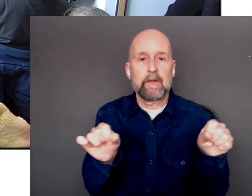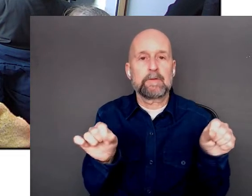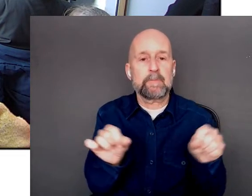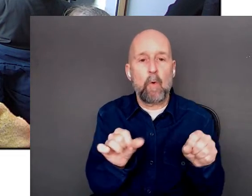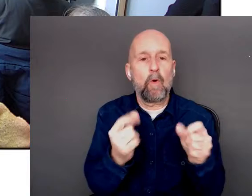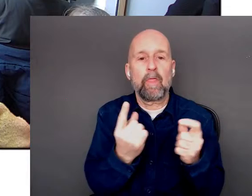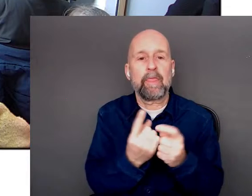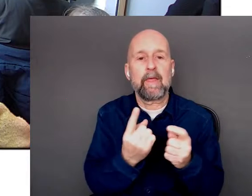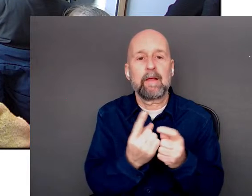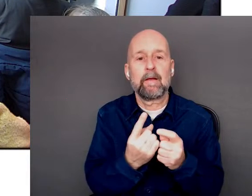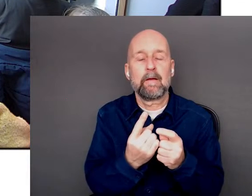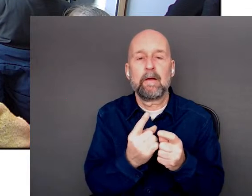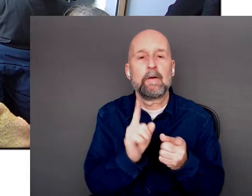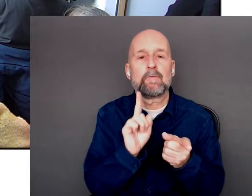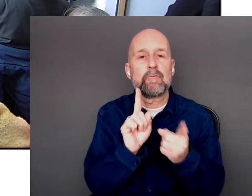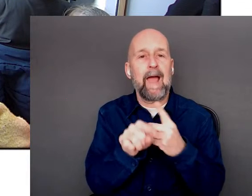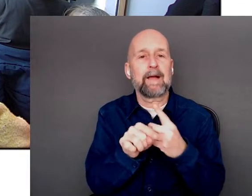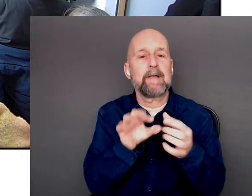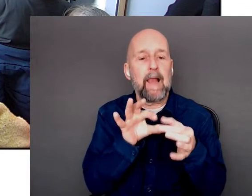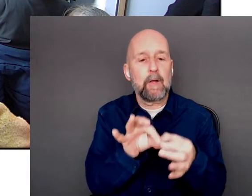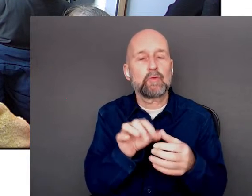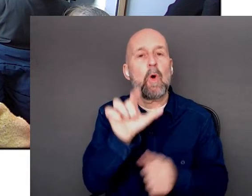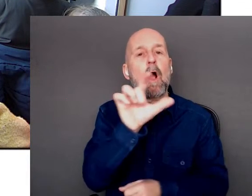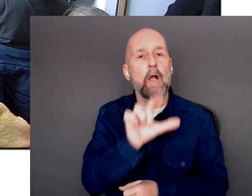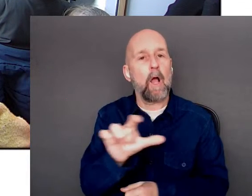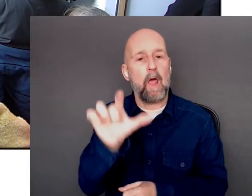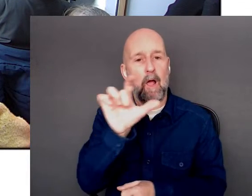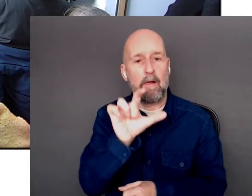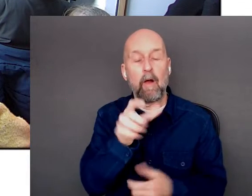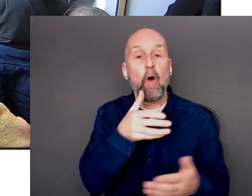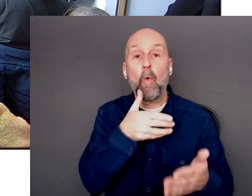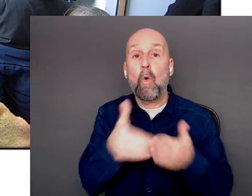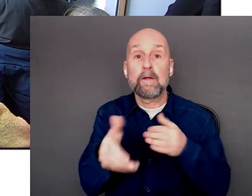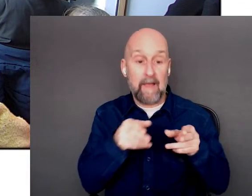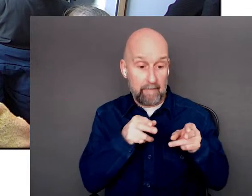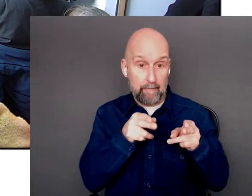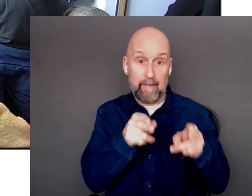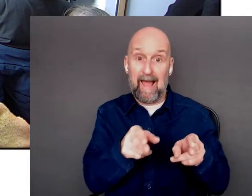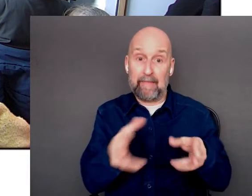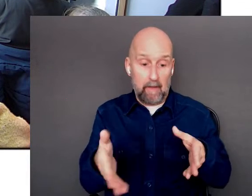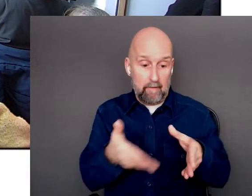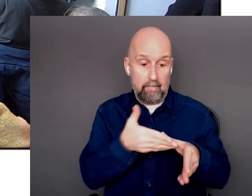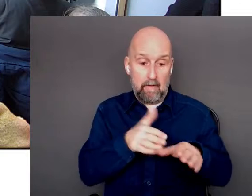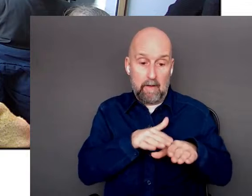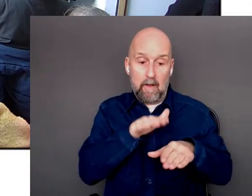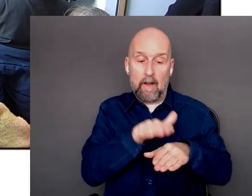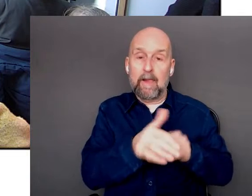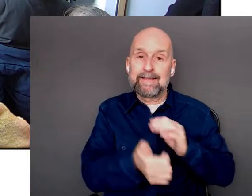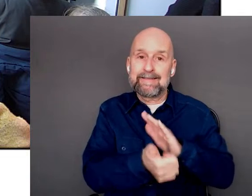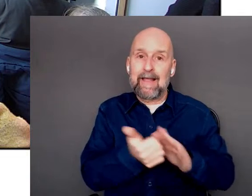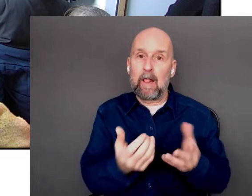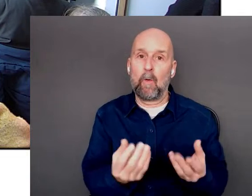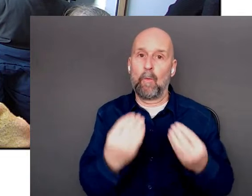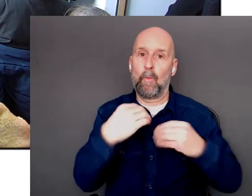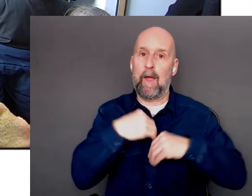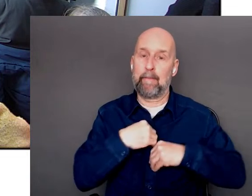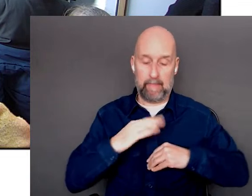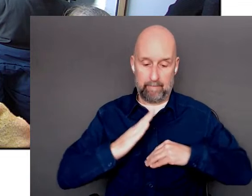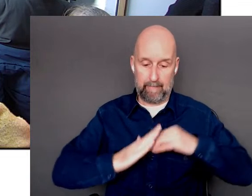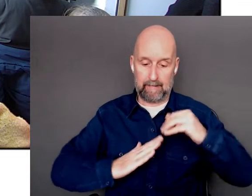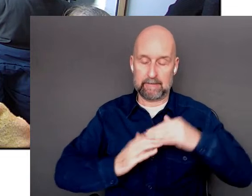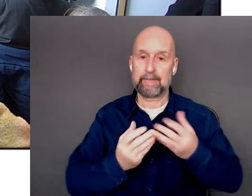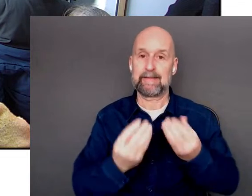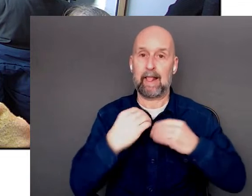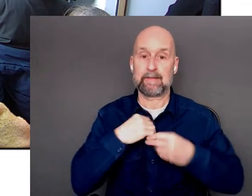to colors, and then you do that. Whatever the path you're gonna take, it becomes skill that you build, and then the next project